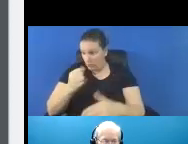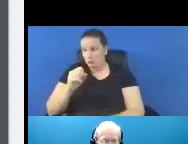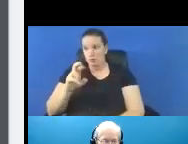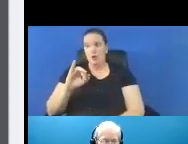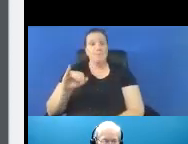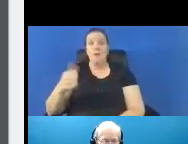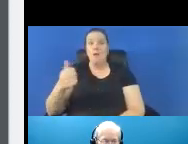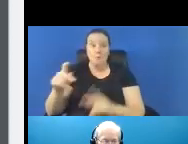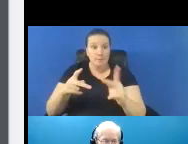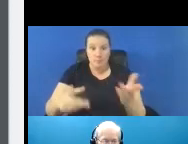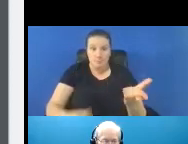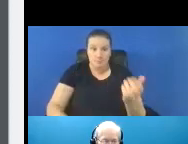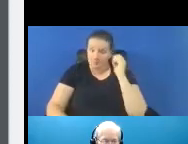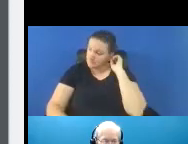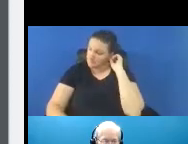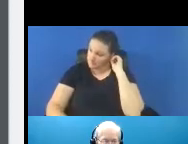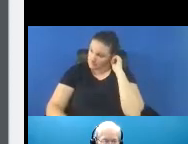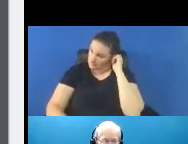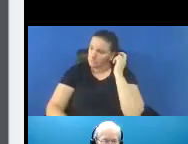Anyone else?